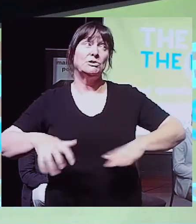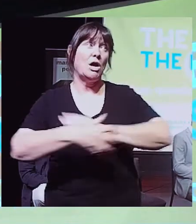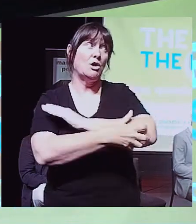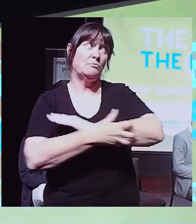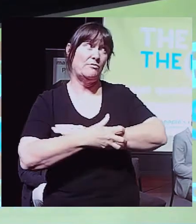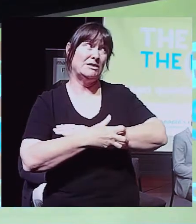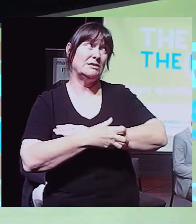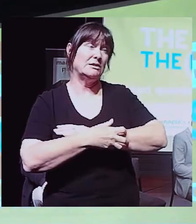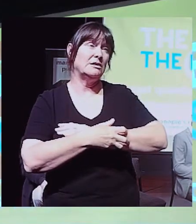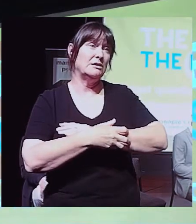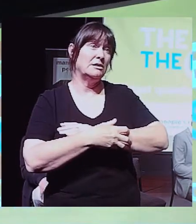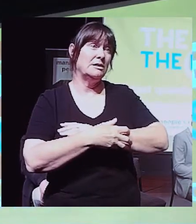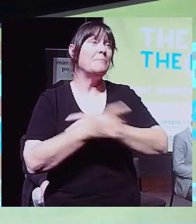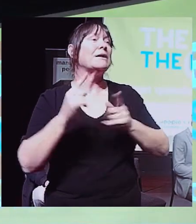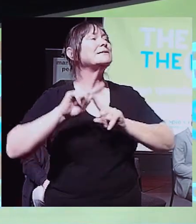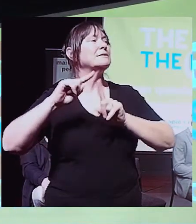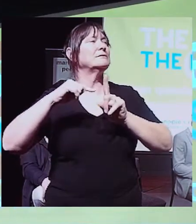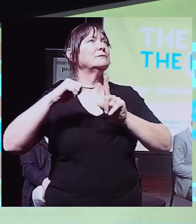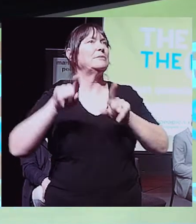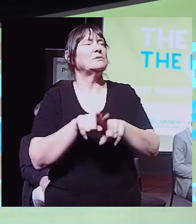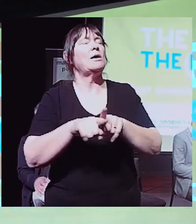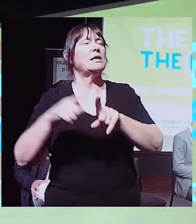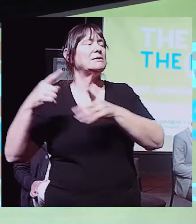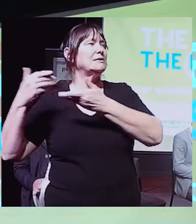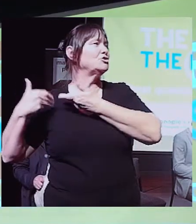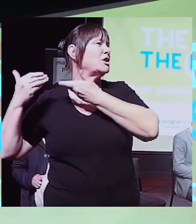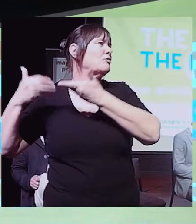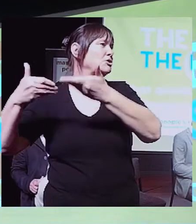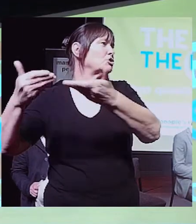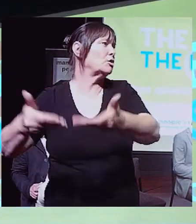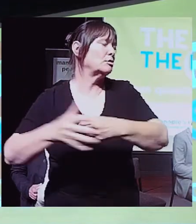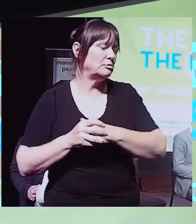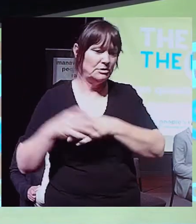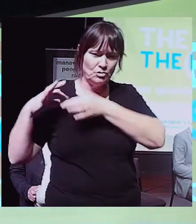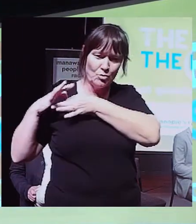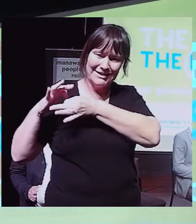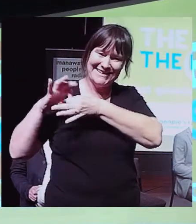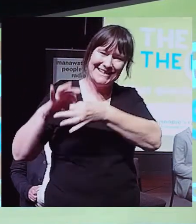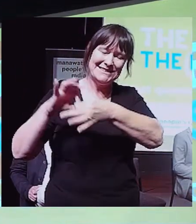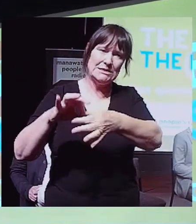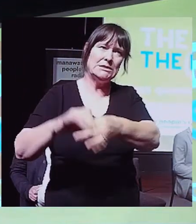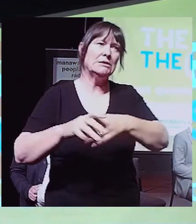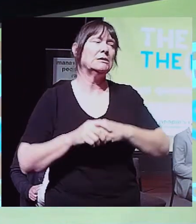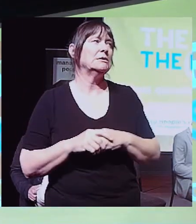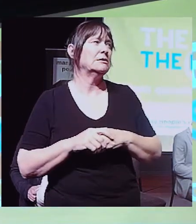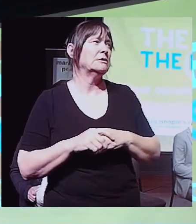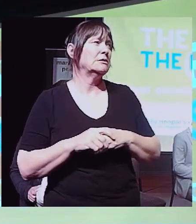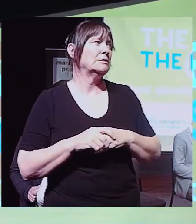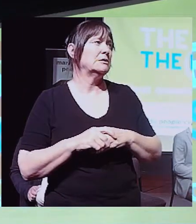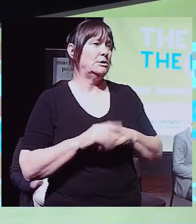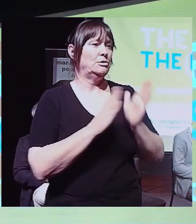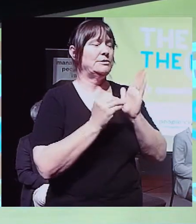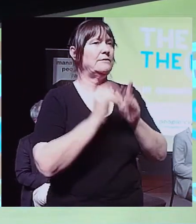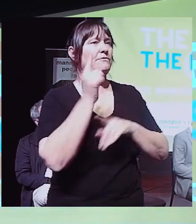with all of us, is an intergenerational and interlocked situation. That's why New Zealand First has been pushing the